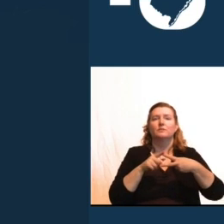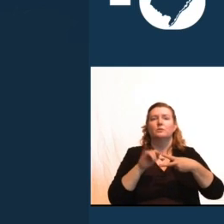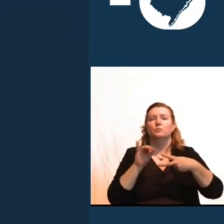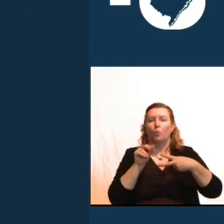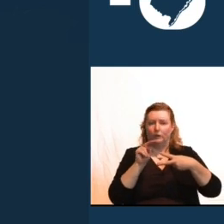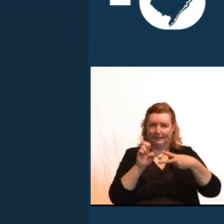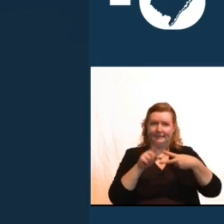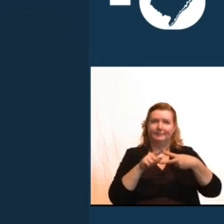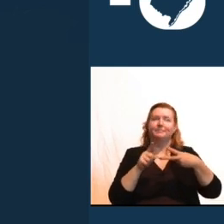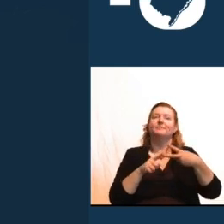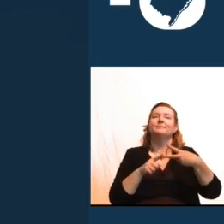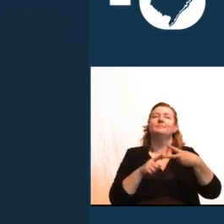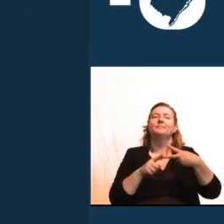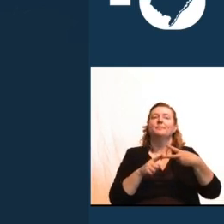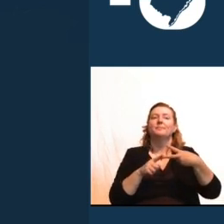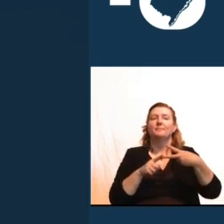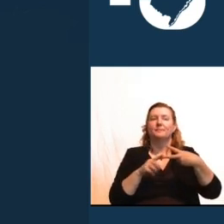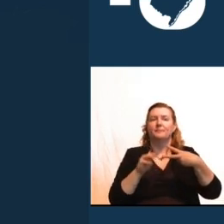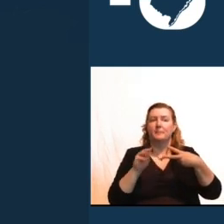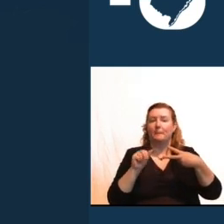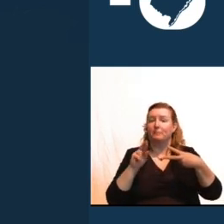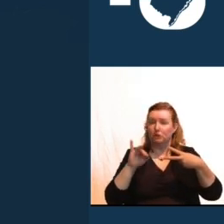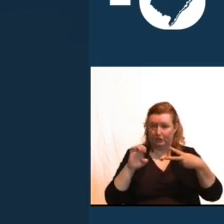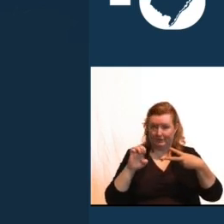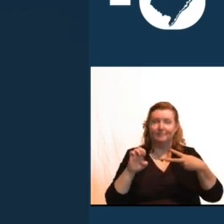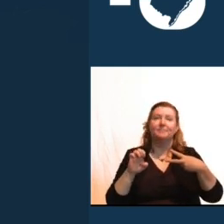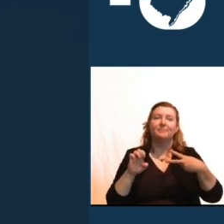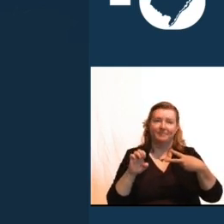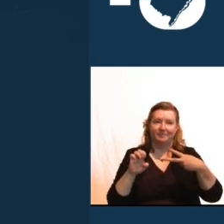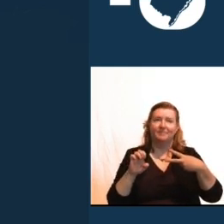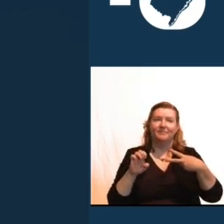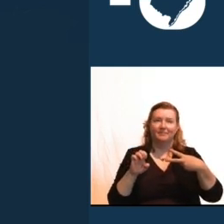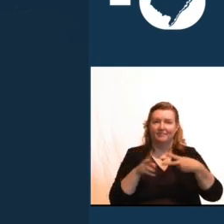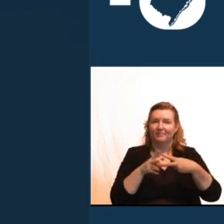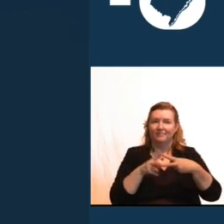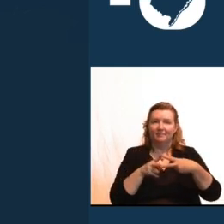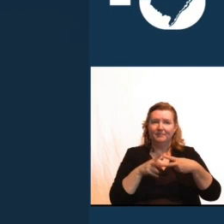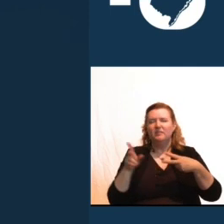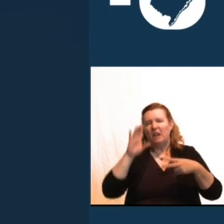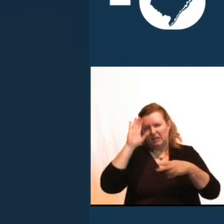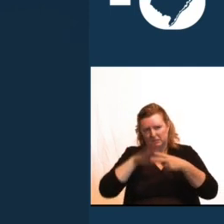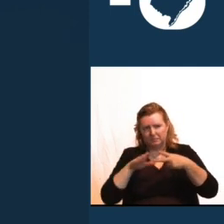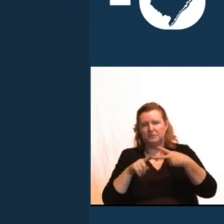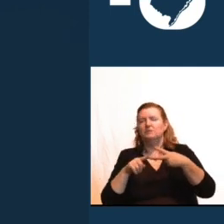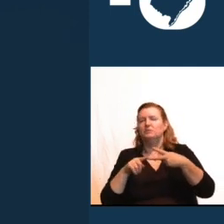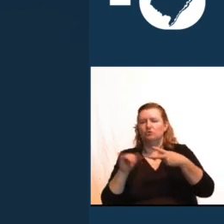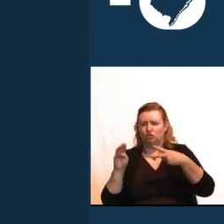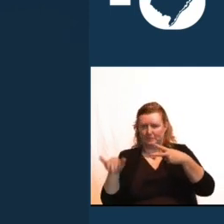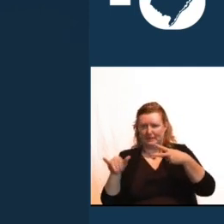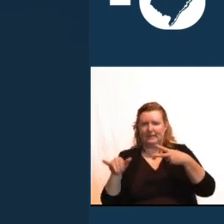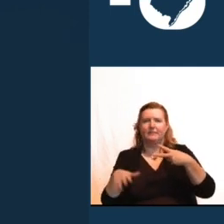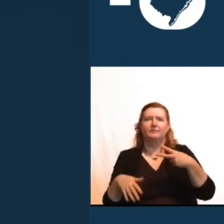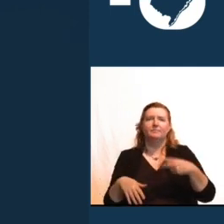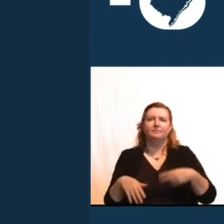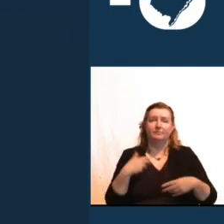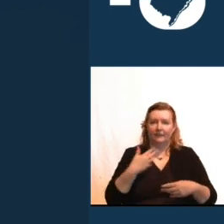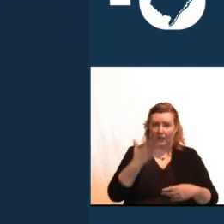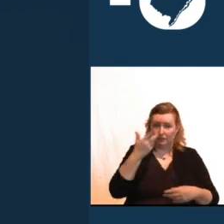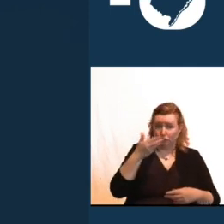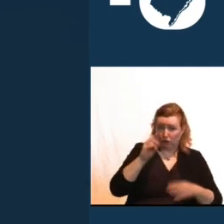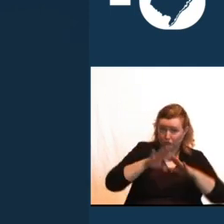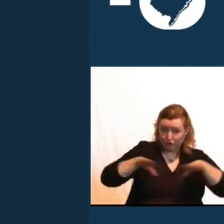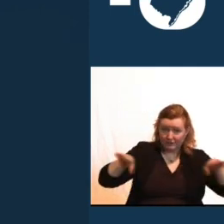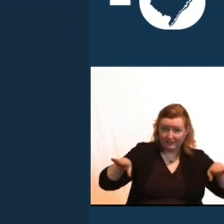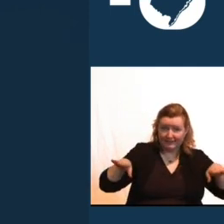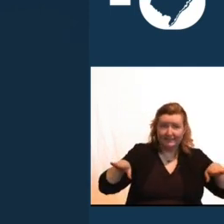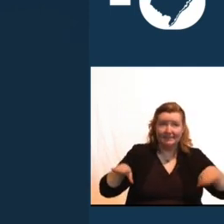Jimmy, along with 5 grandchildren and 7 great-grandchildren. a New Jersey original. May God bless and